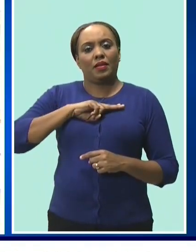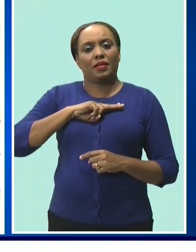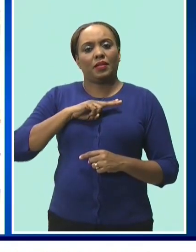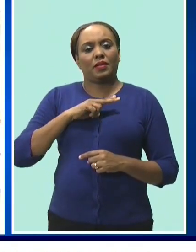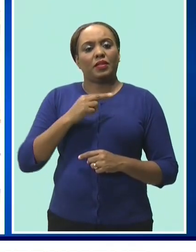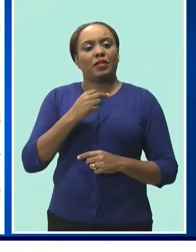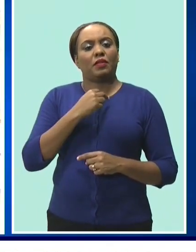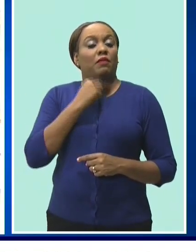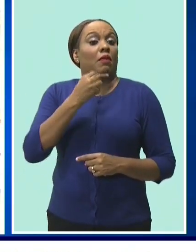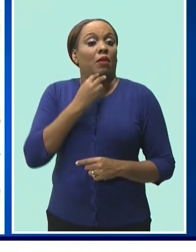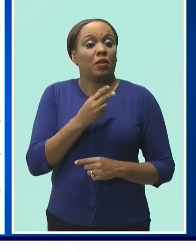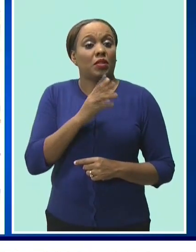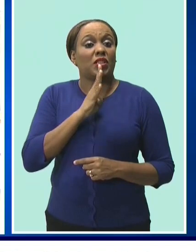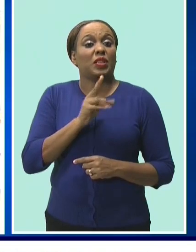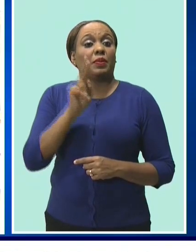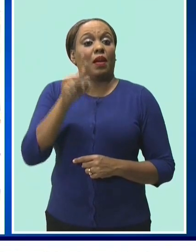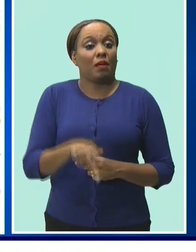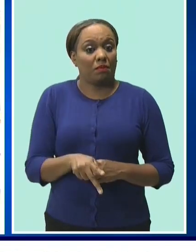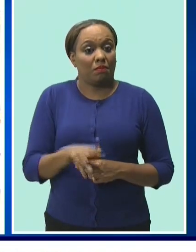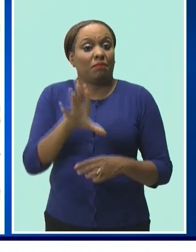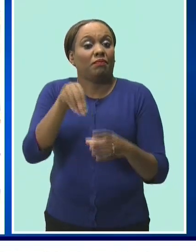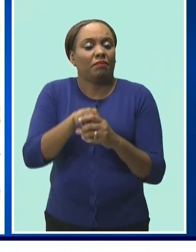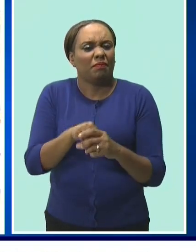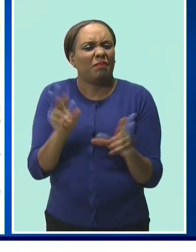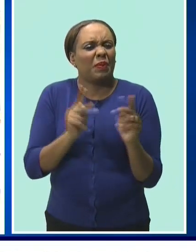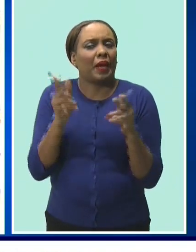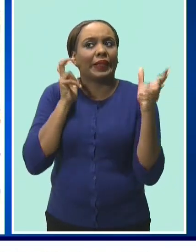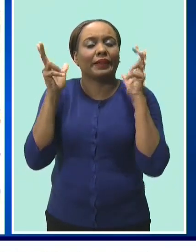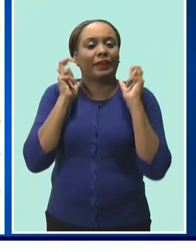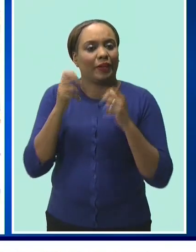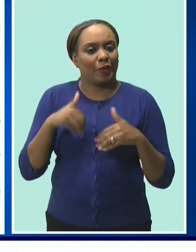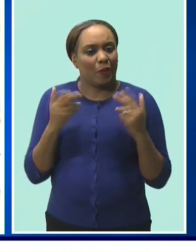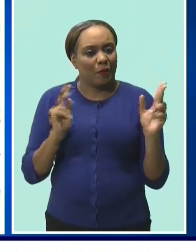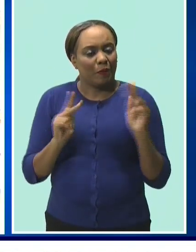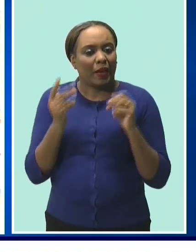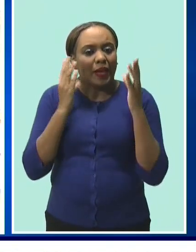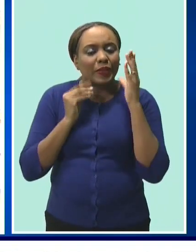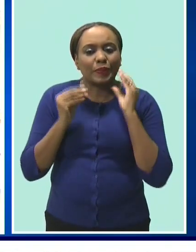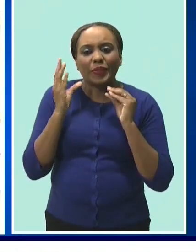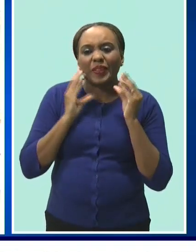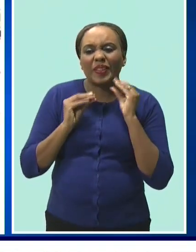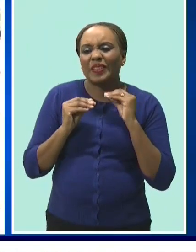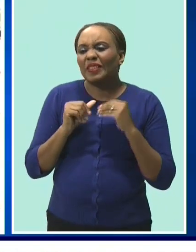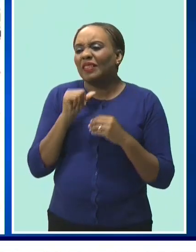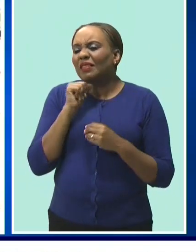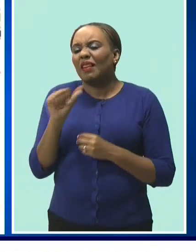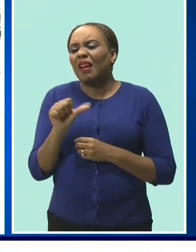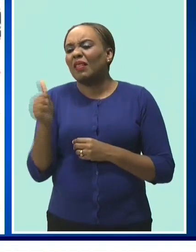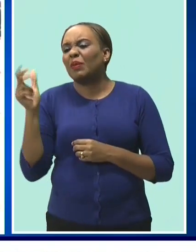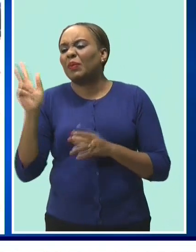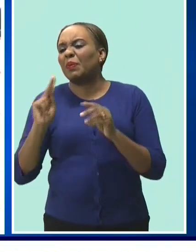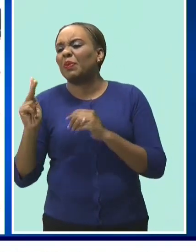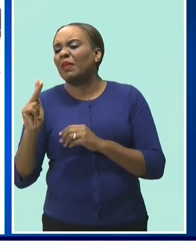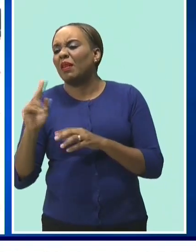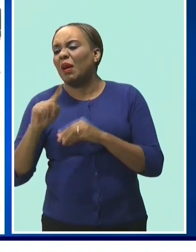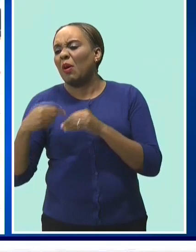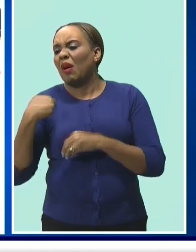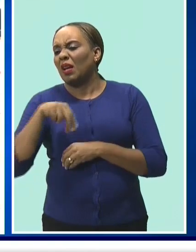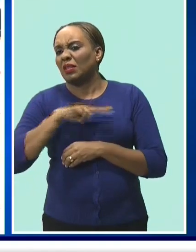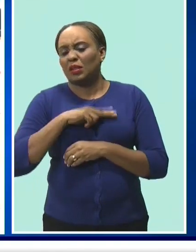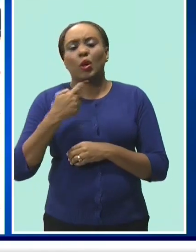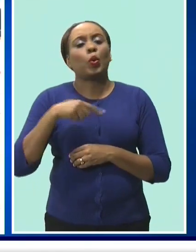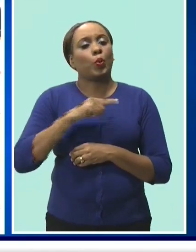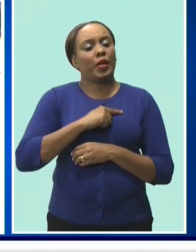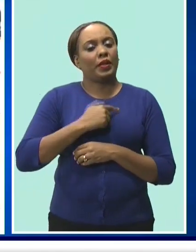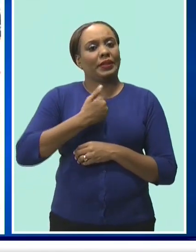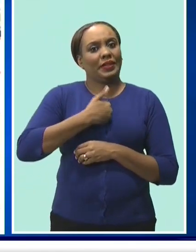because then people get to hear our experiences direct instead of having to go through a third party. It was a good idea